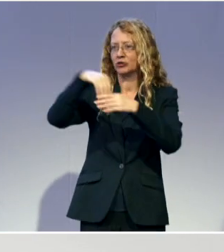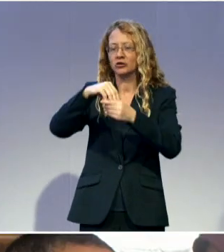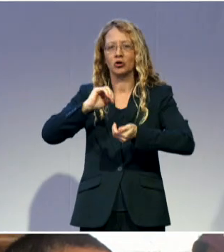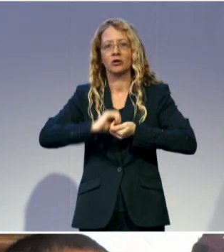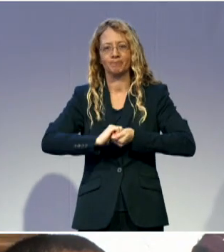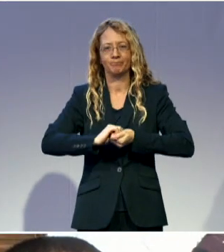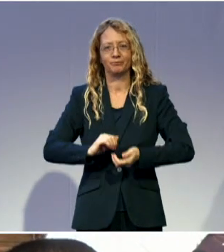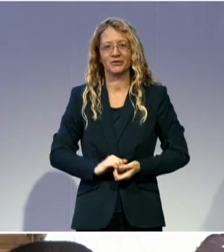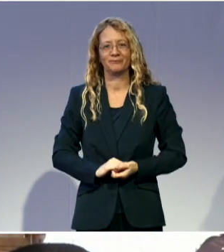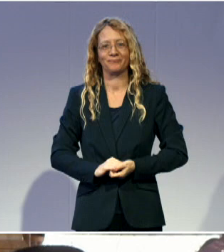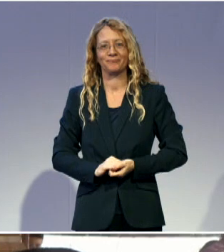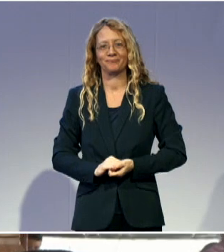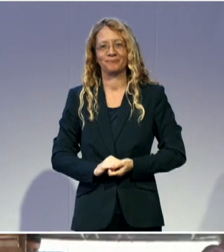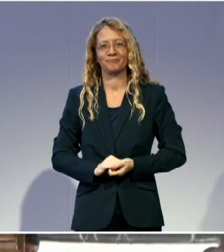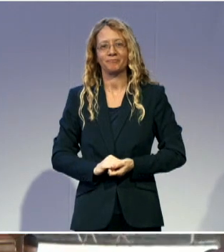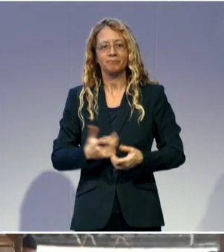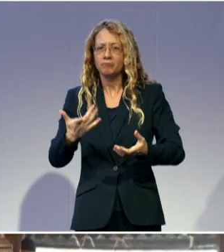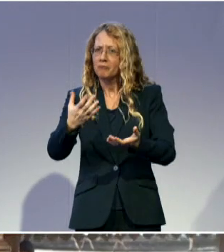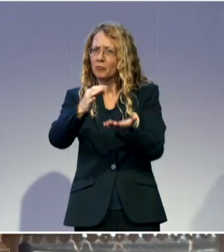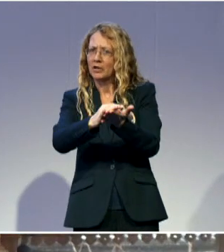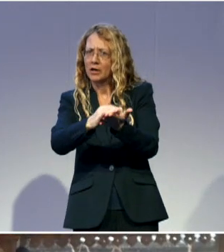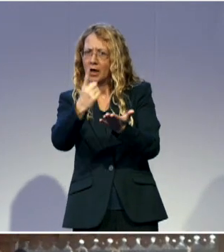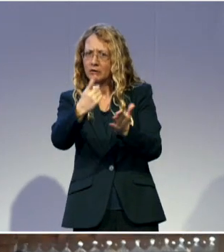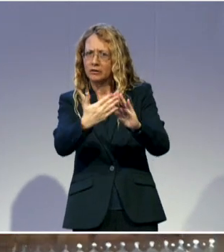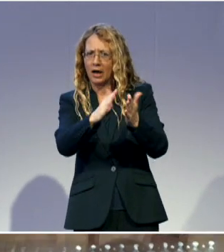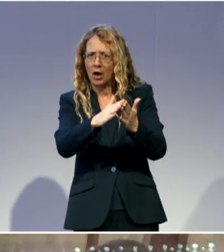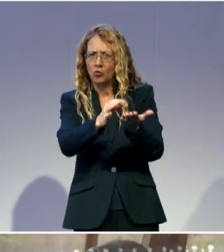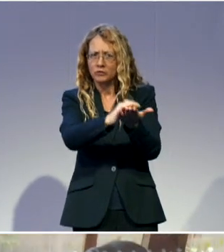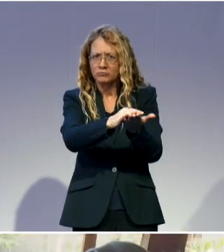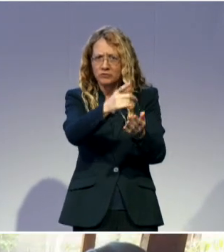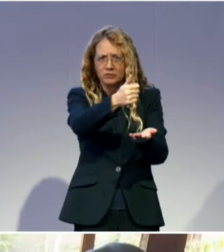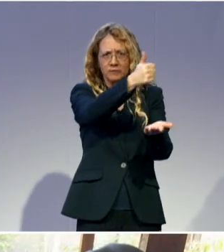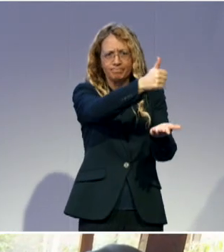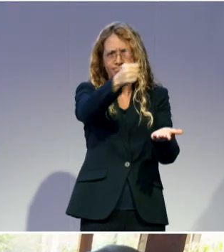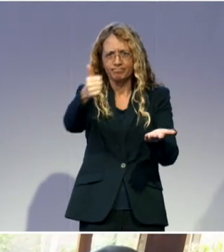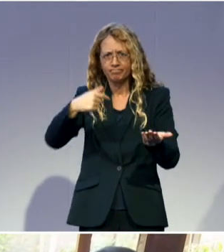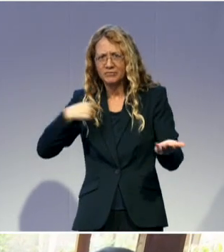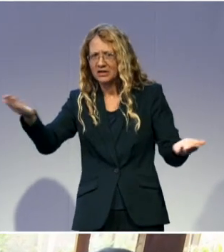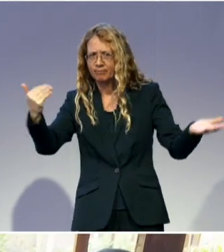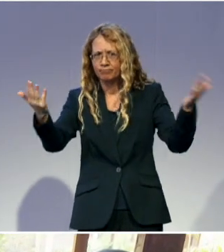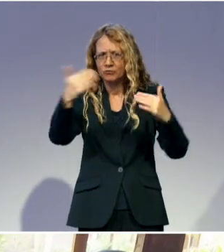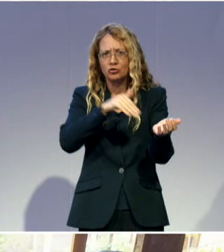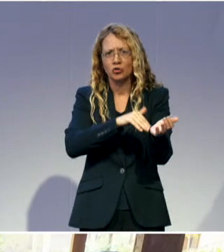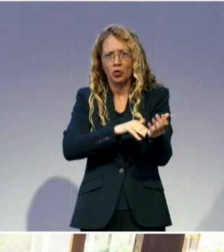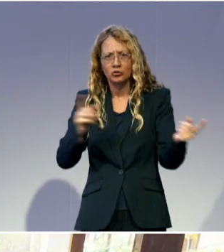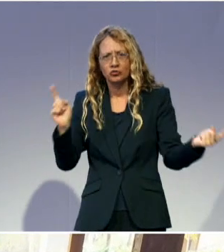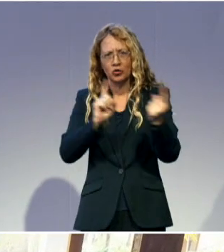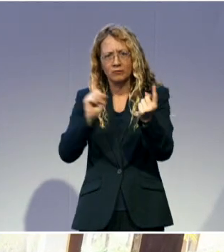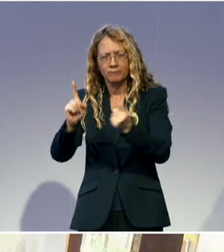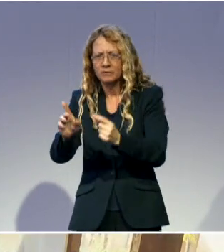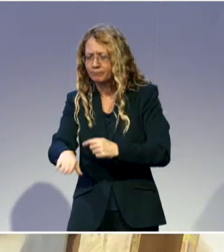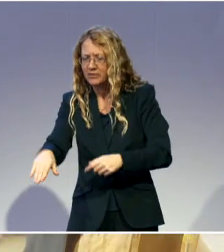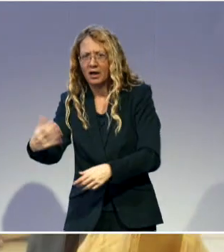officials, health and education professionals, and children with disabilities and their families. They build local capacity